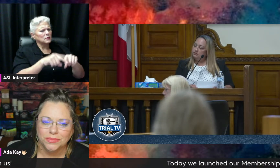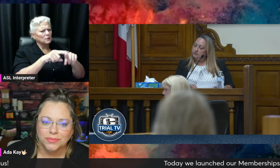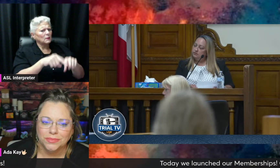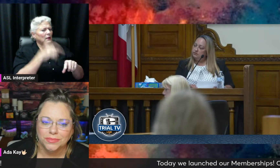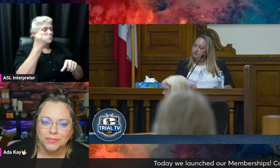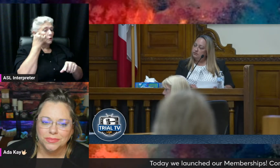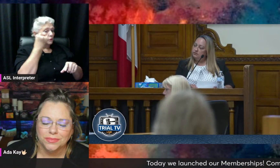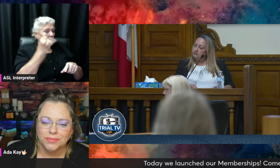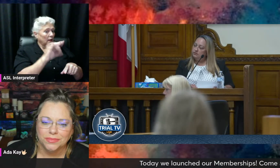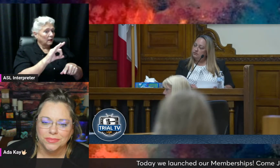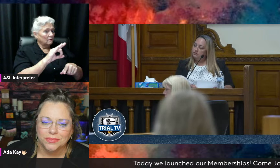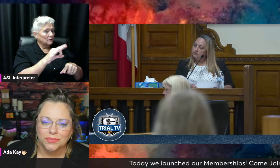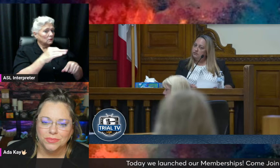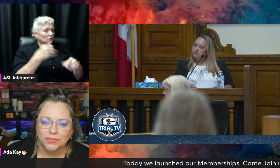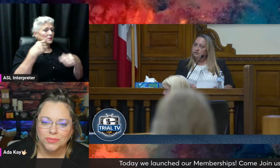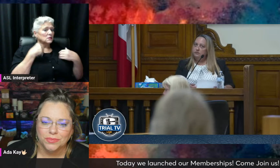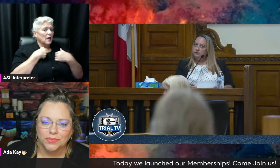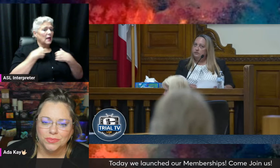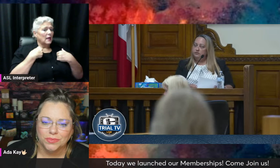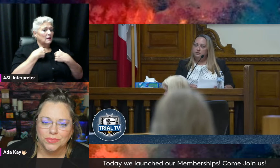blood to some extent, wouldn't it?